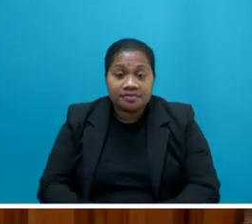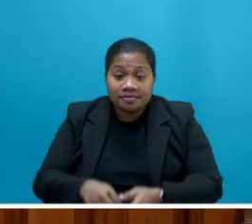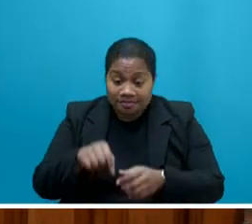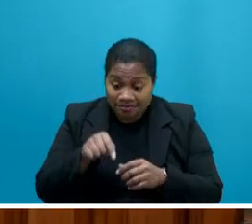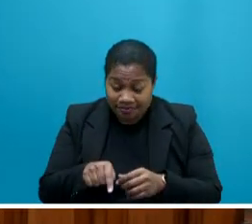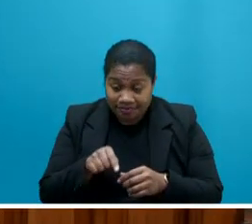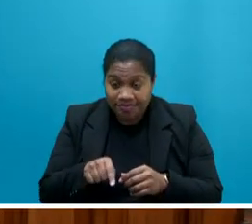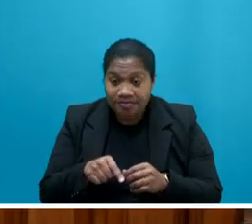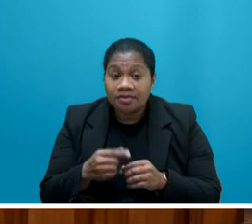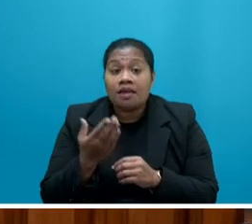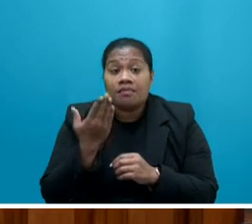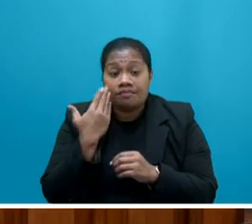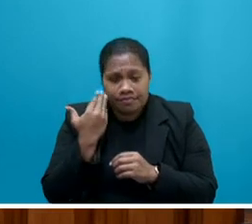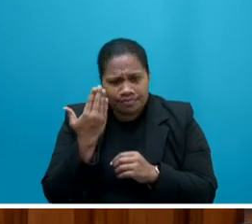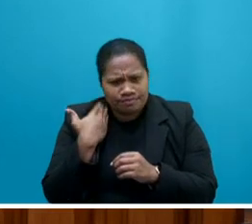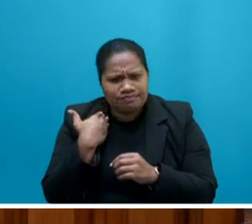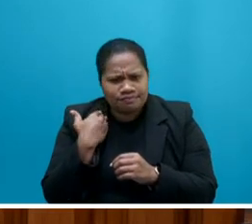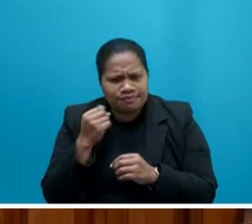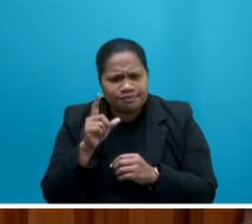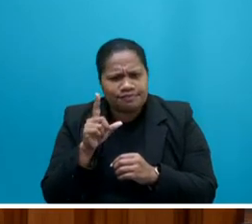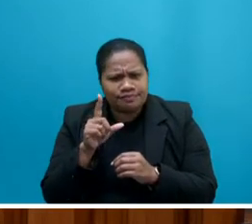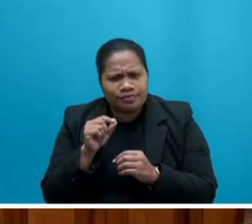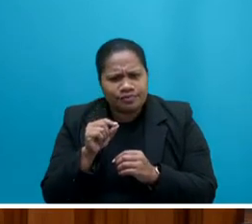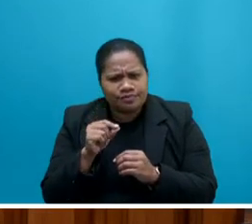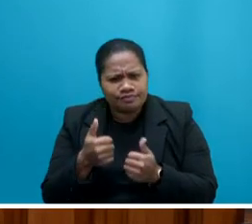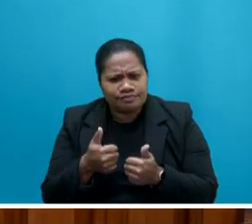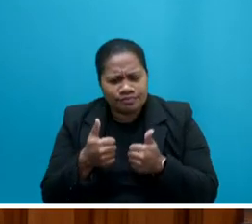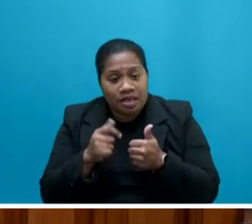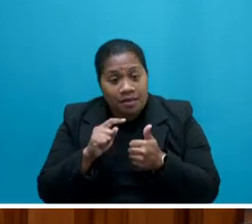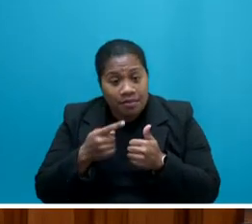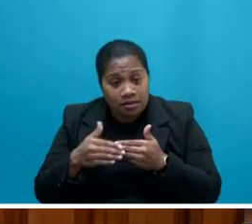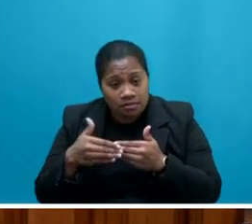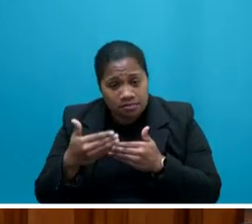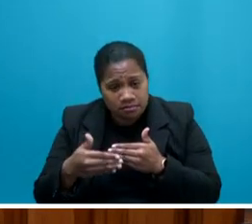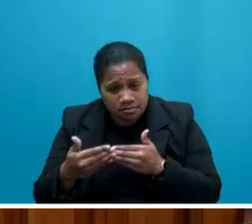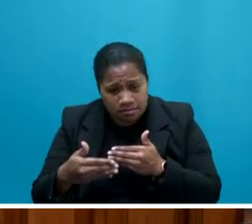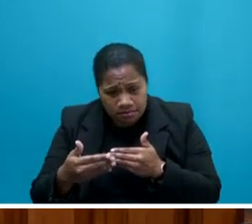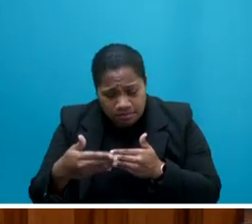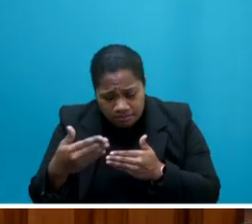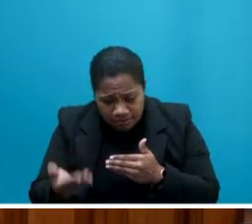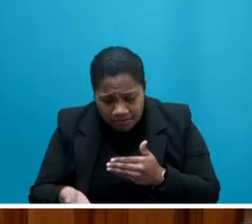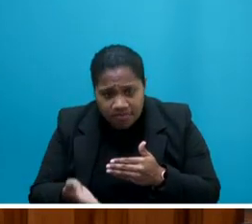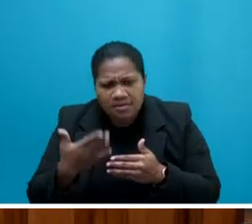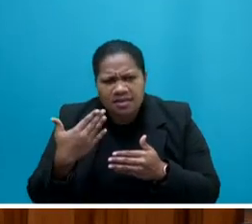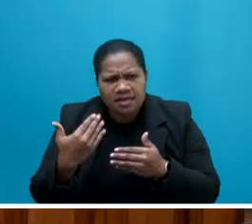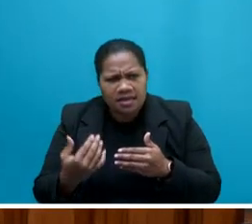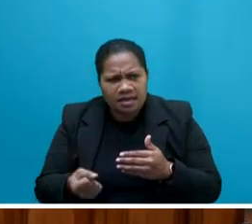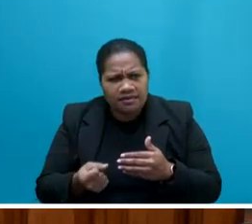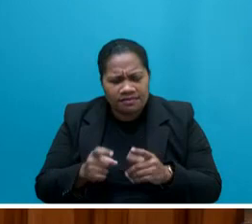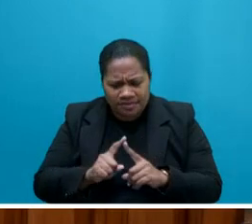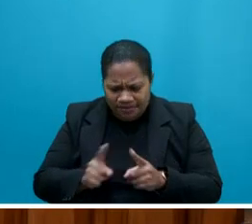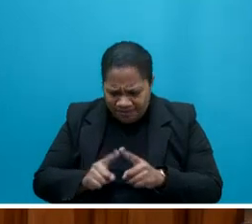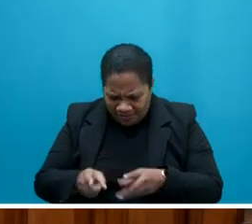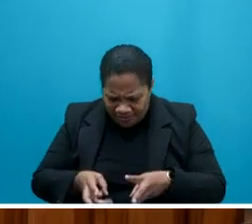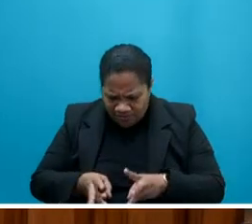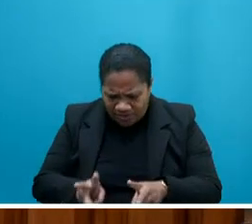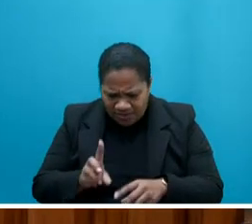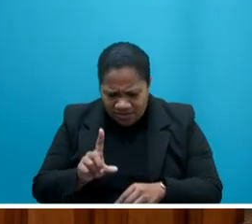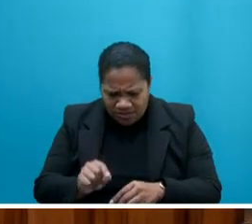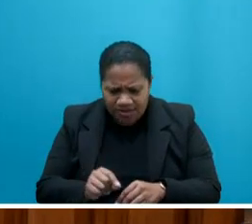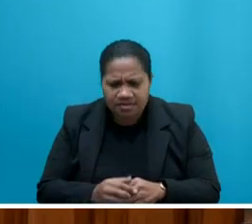in the past, but the numbers of those being tricked by such tactics is depleting faster than the ozone